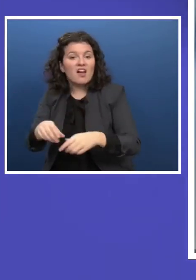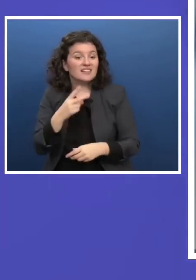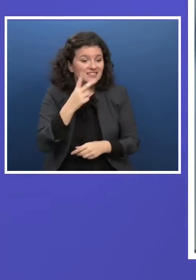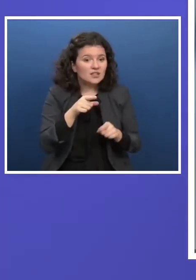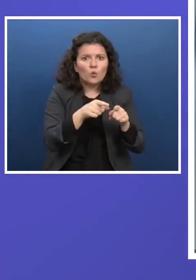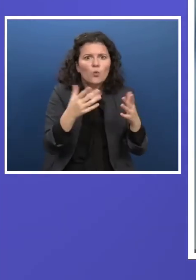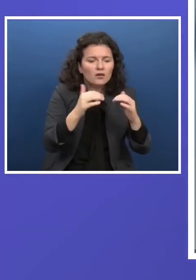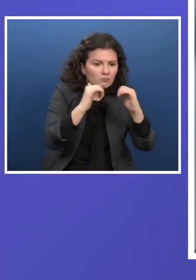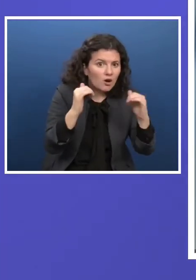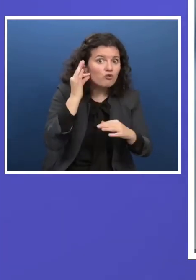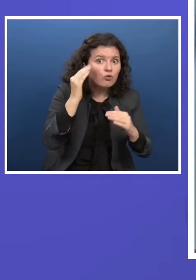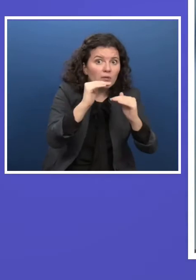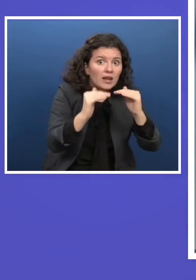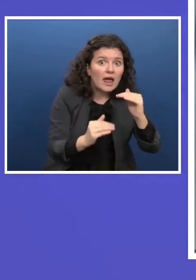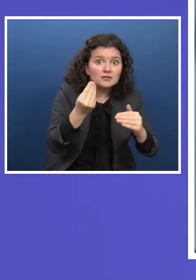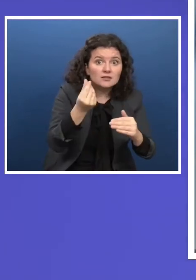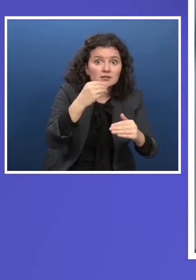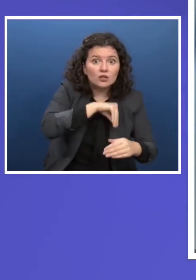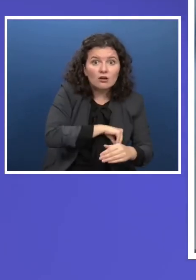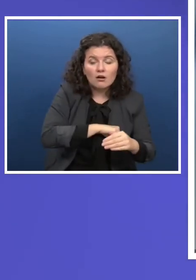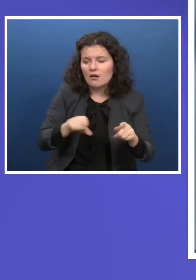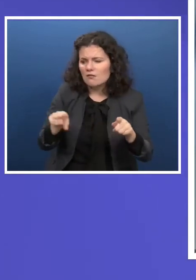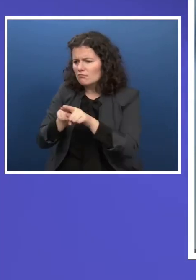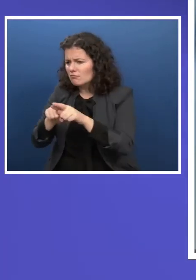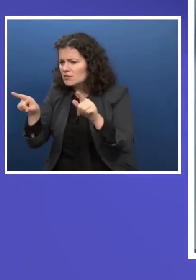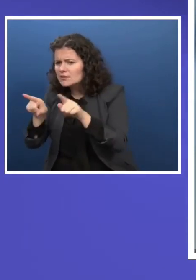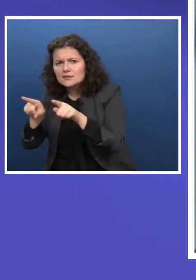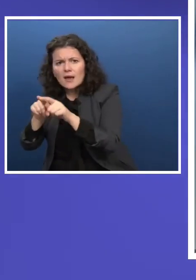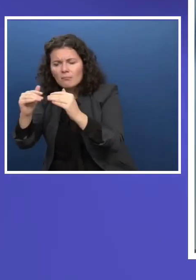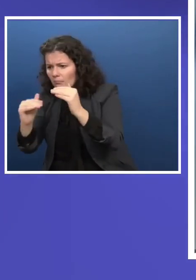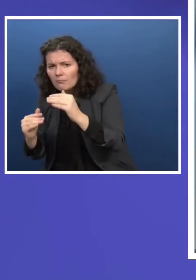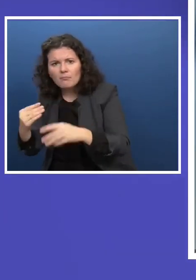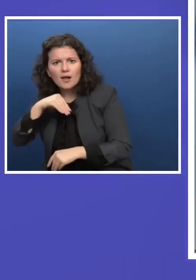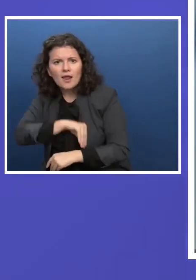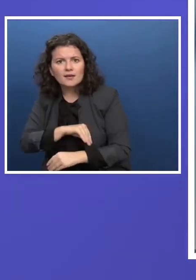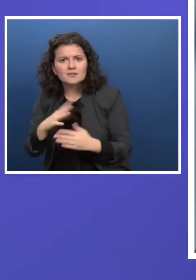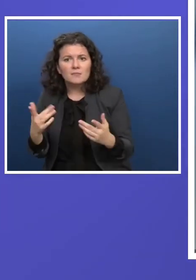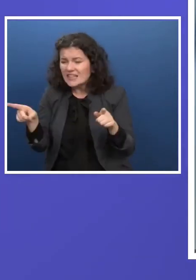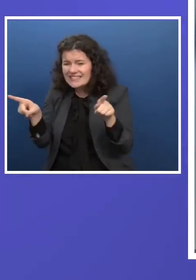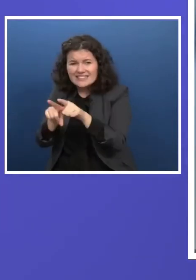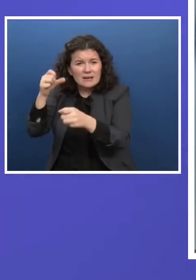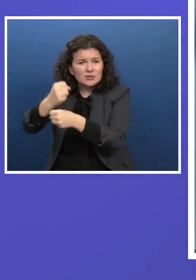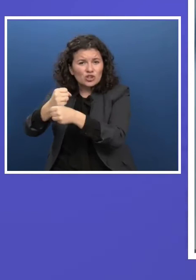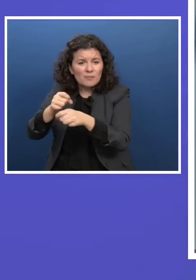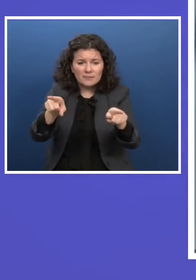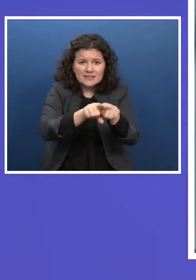men do, even but for doing the same type of job. I think a special attention needs to be paid also to non-standards